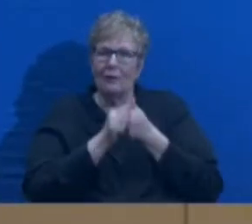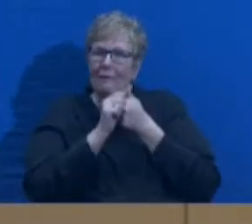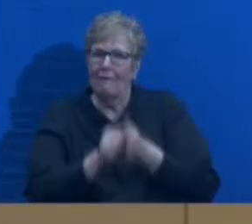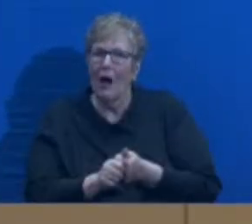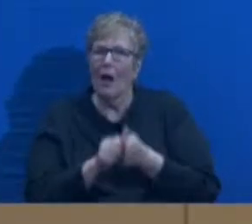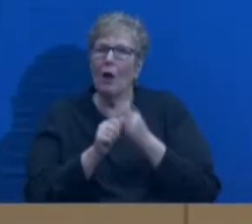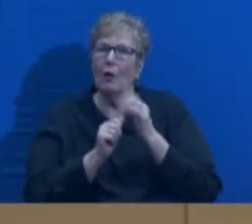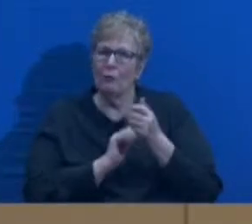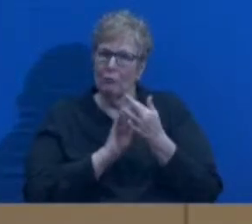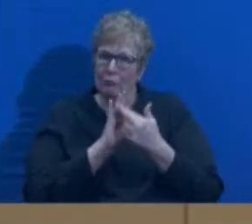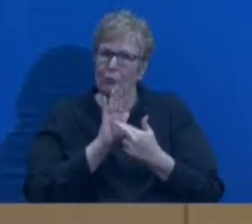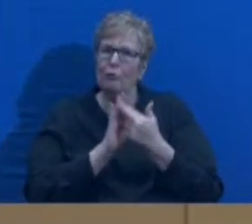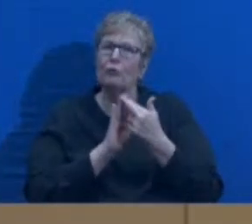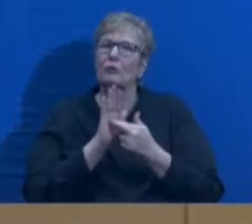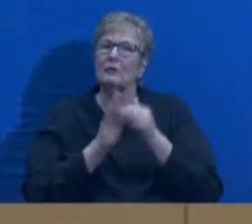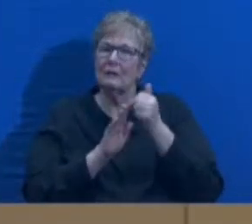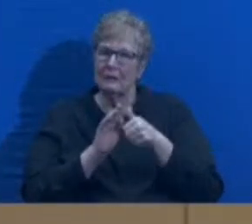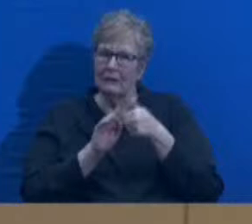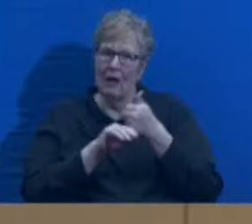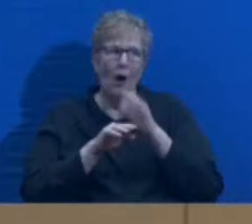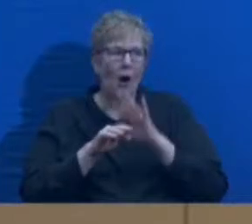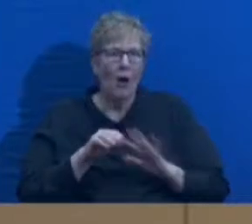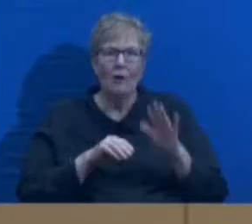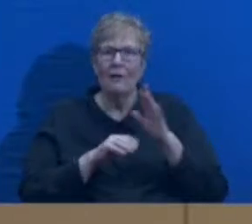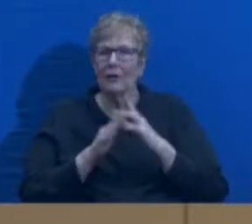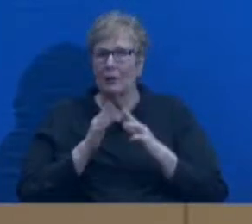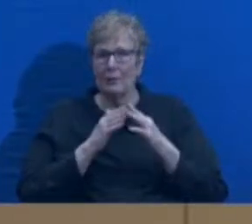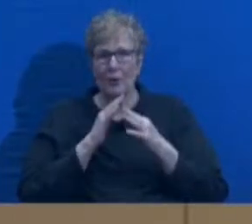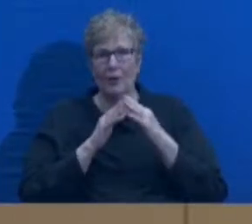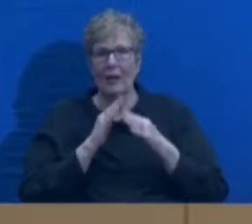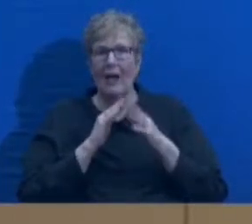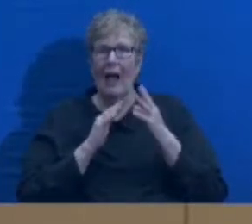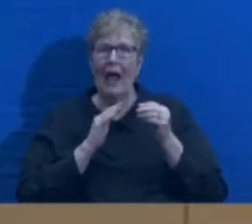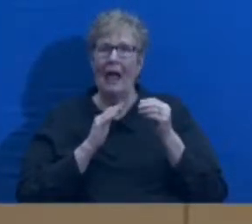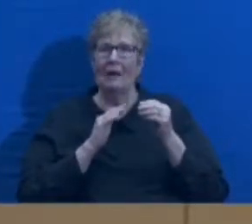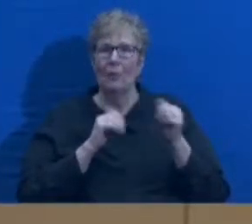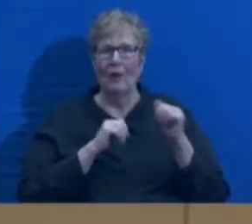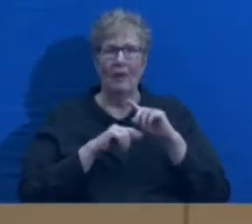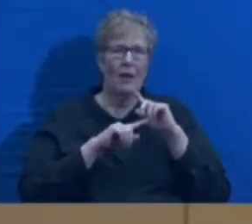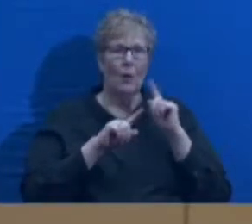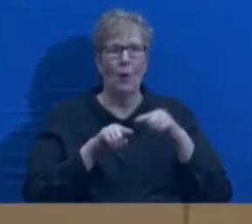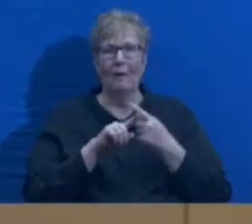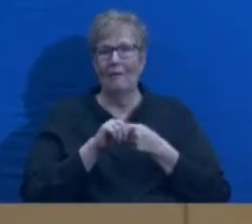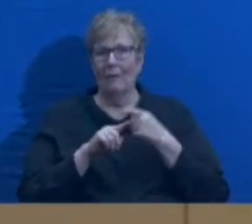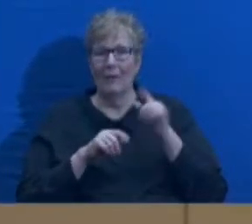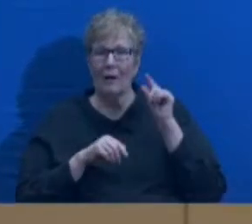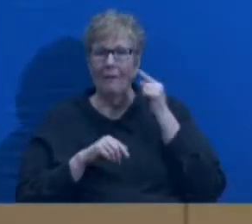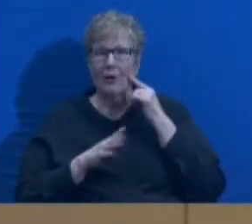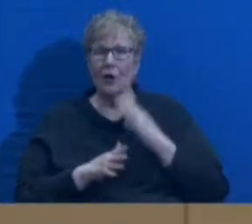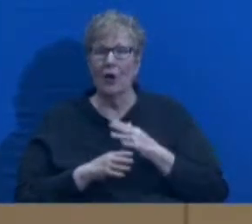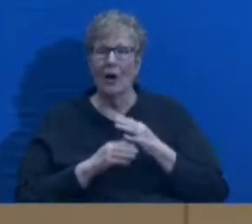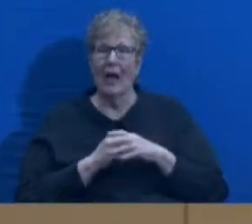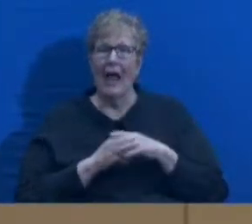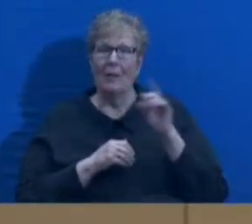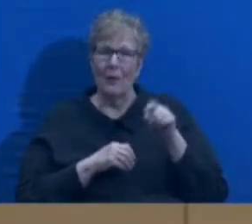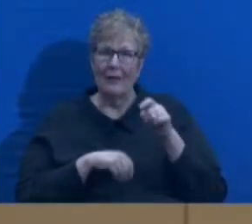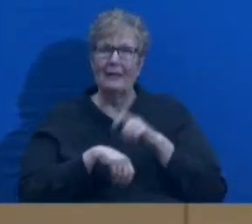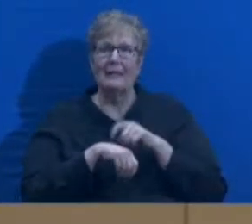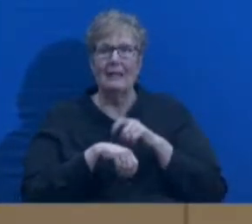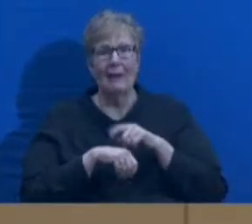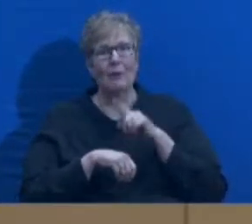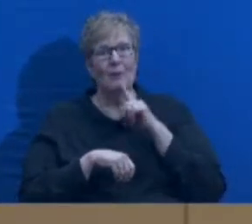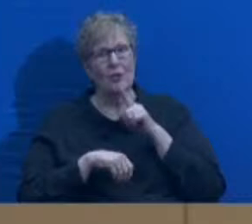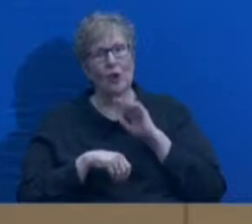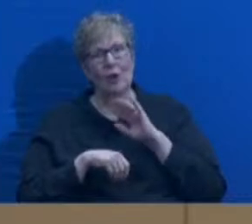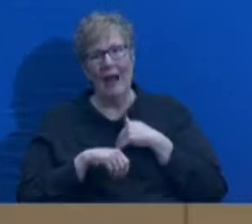prevention measures throughout our community and with the executive order of the governor. And we need time to assure that our